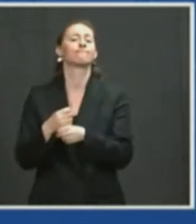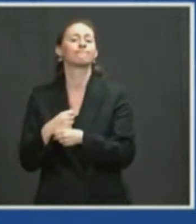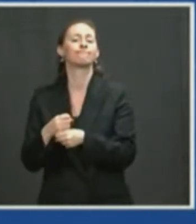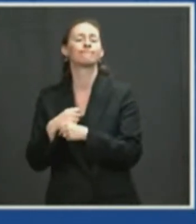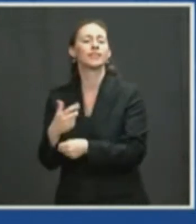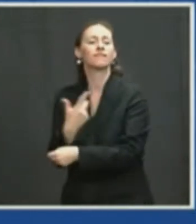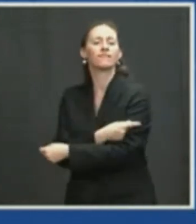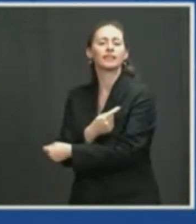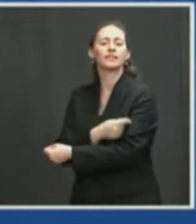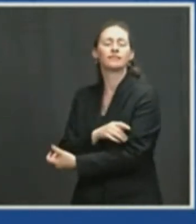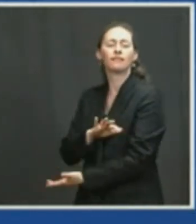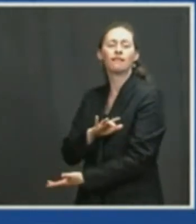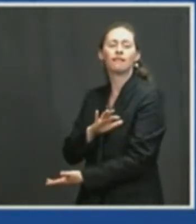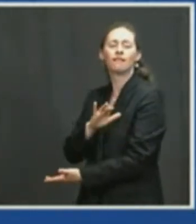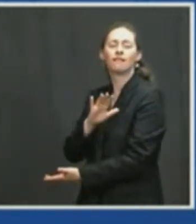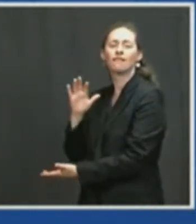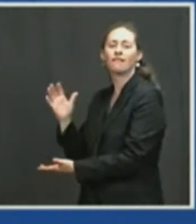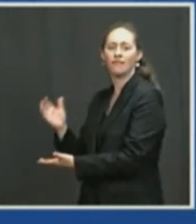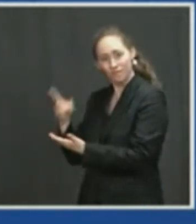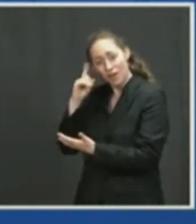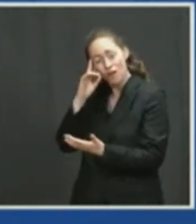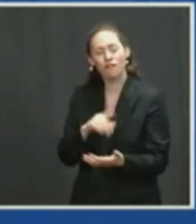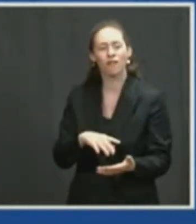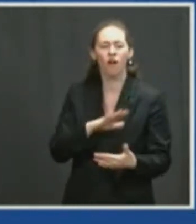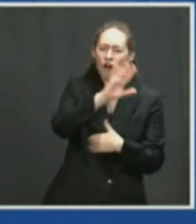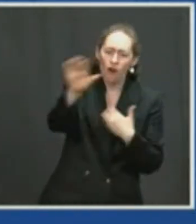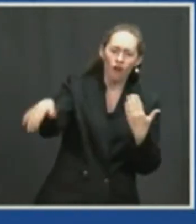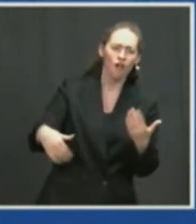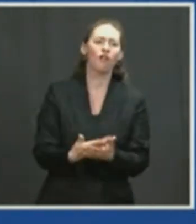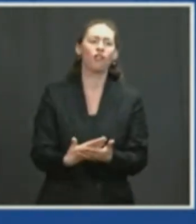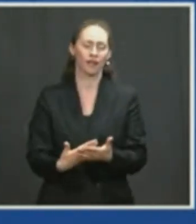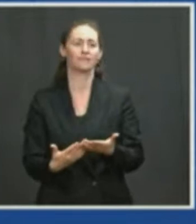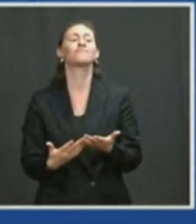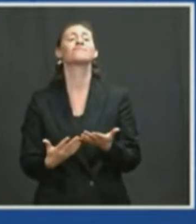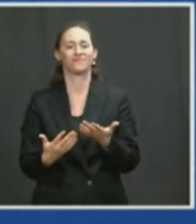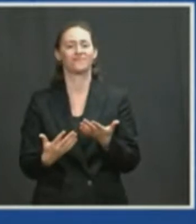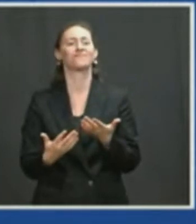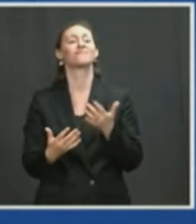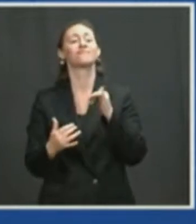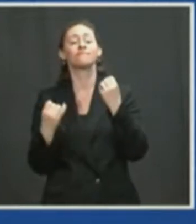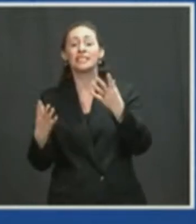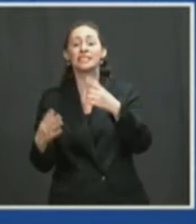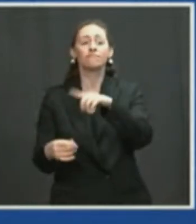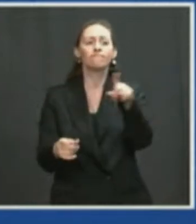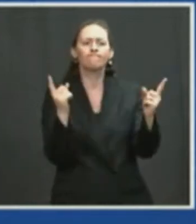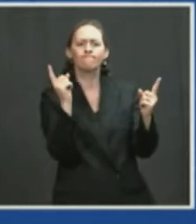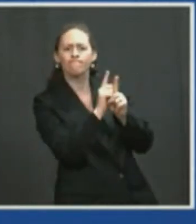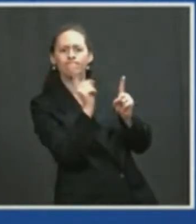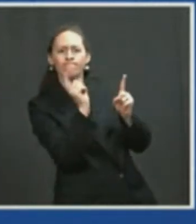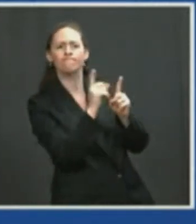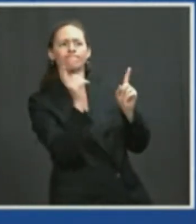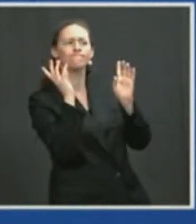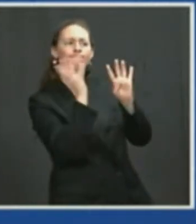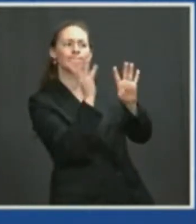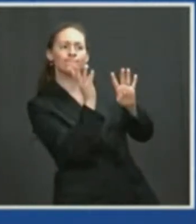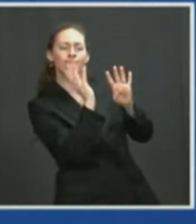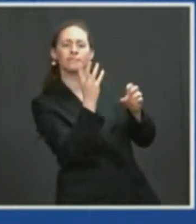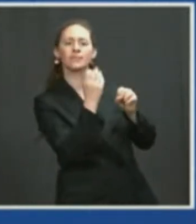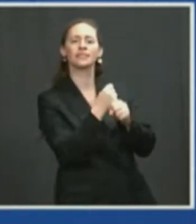every single American, more vaccinators, people to put shots in the arms, and more vaccination sites. And